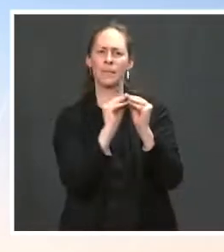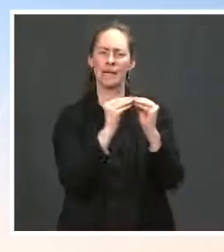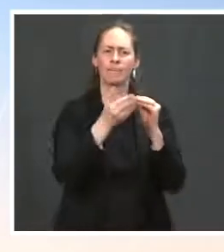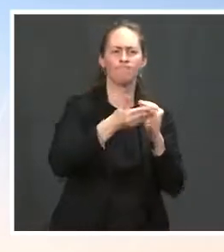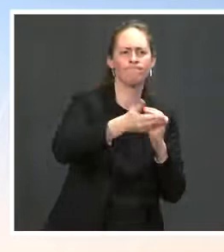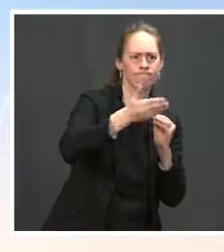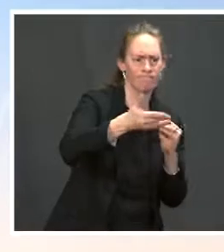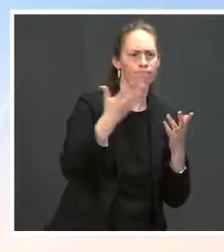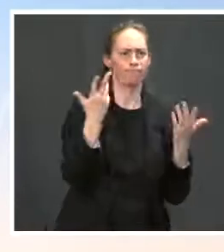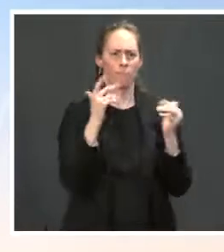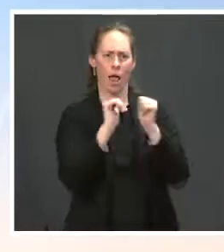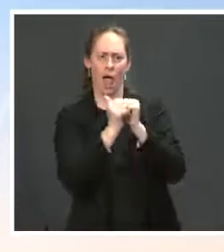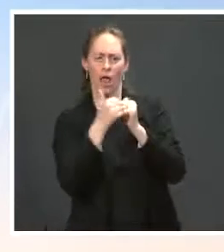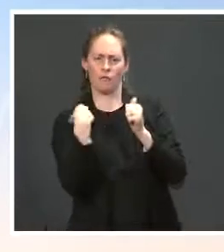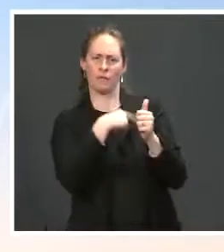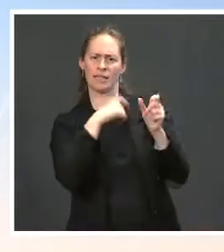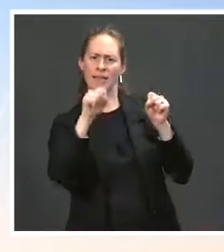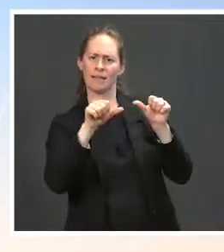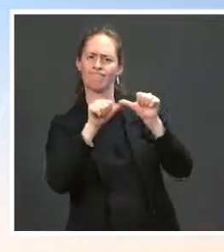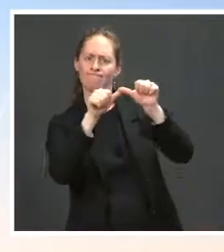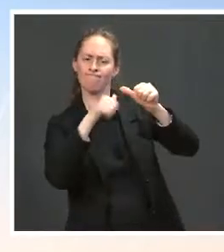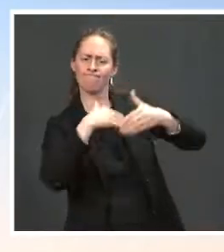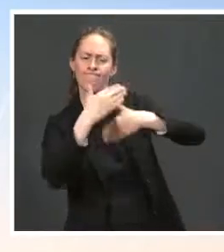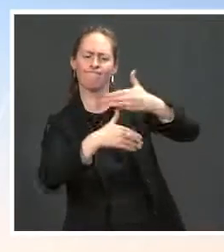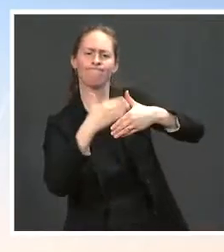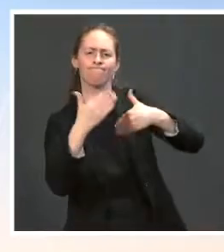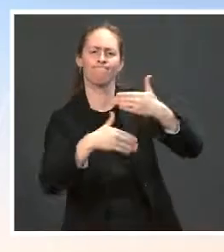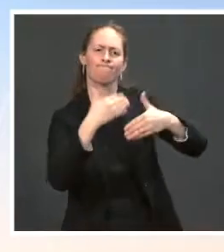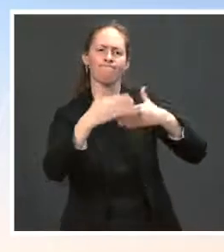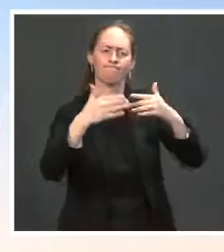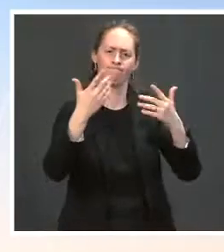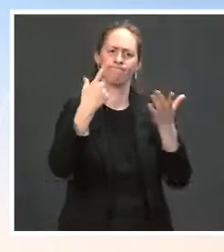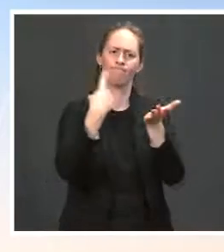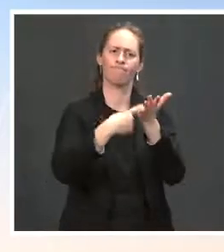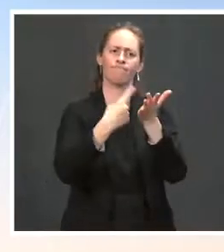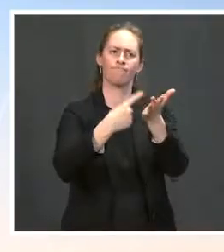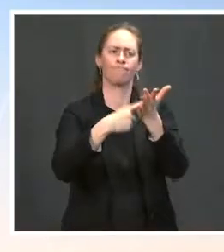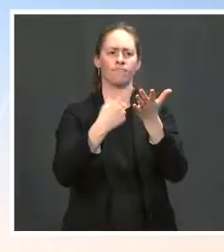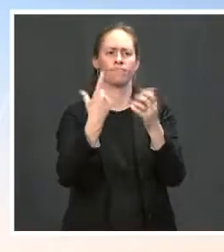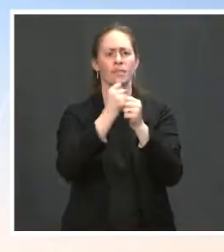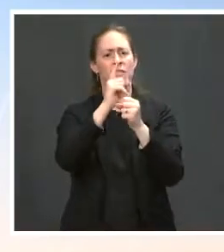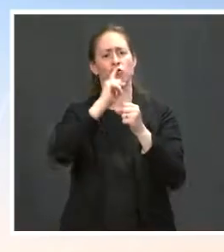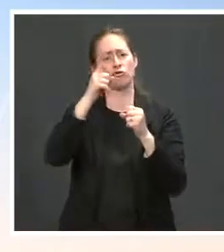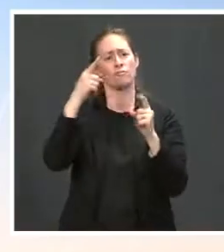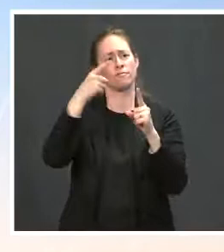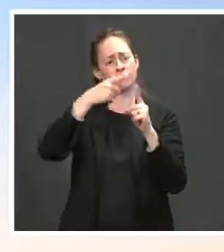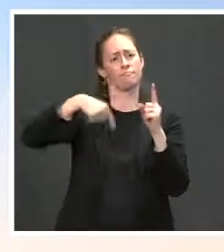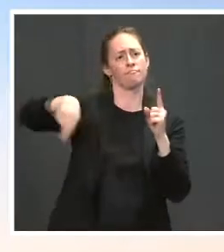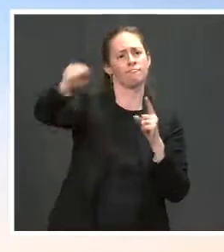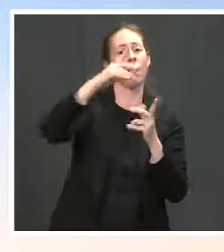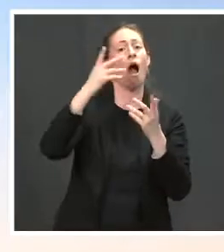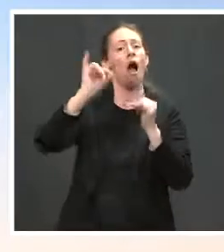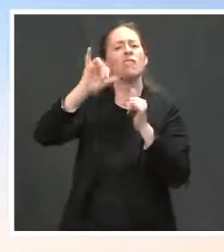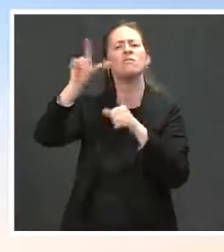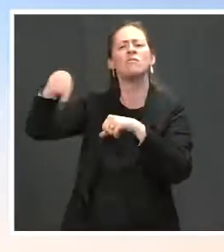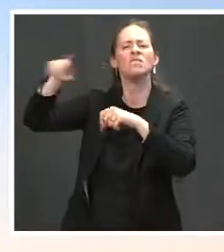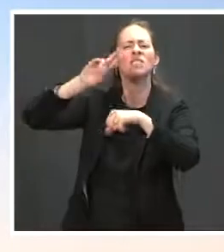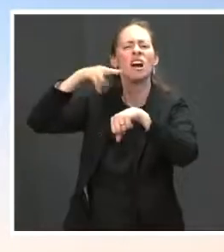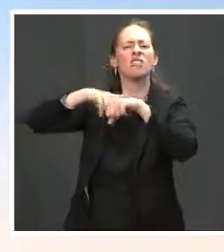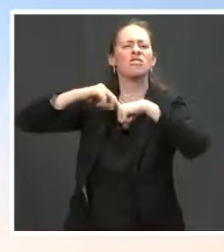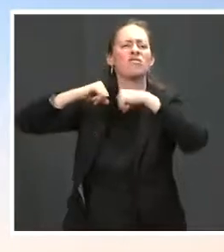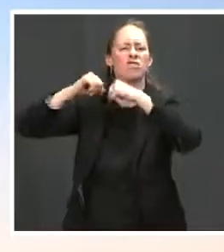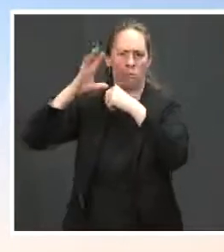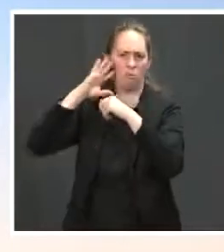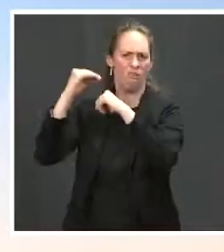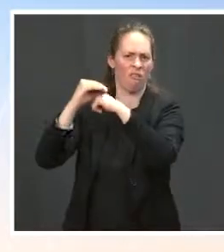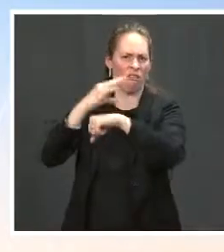high level, as is evidenced by the National Security Advisor's conversation with his counterpart earlier this week. Go ahead. I'll come back to it. I just want to get